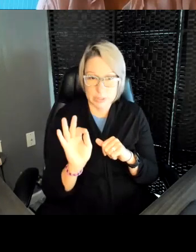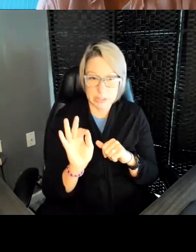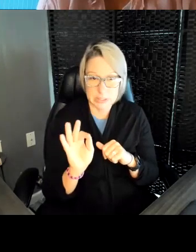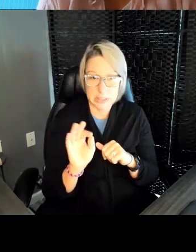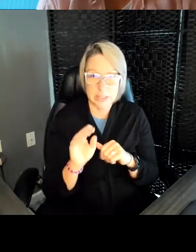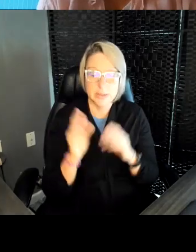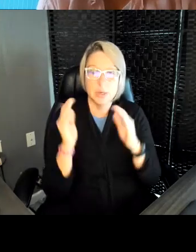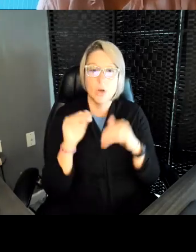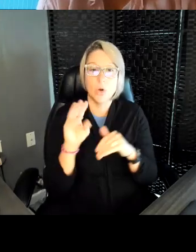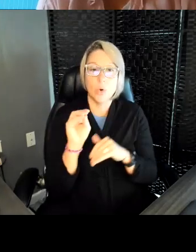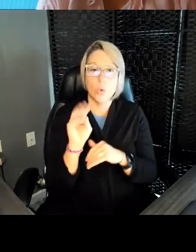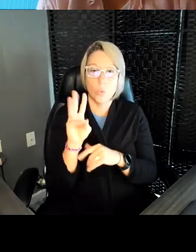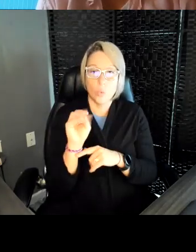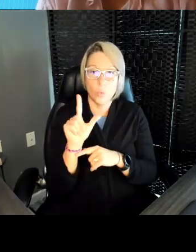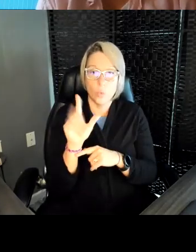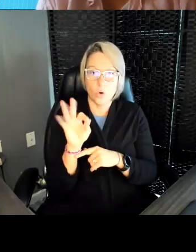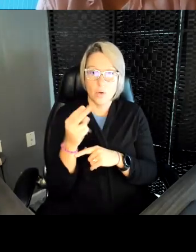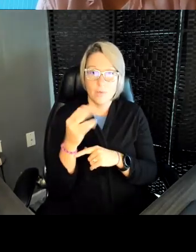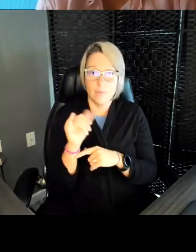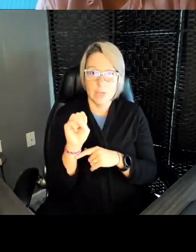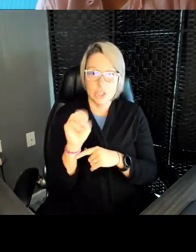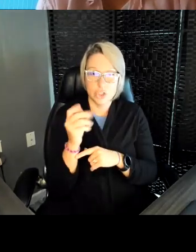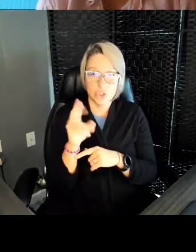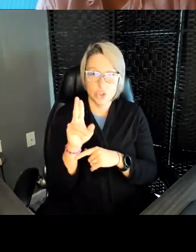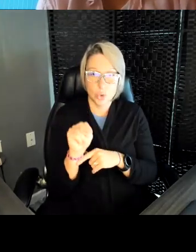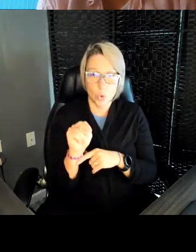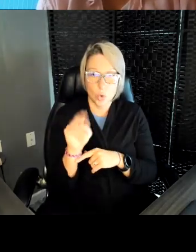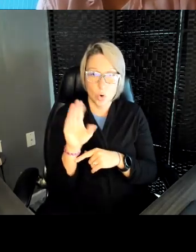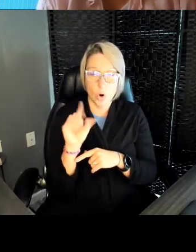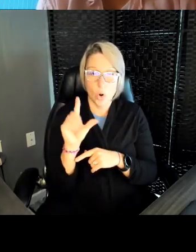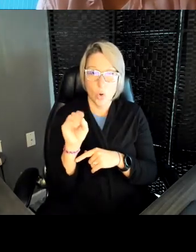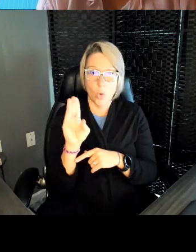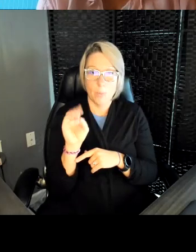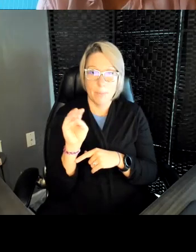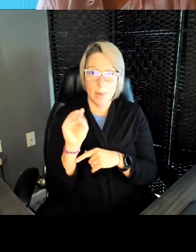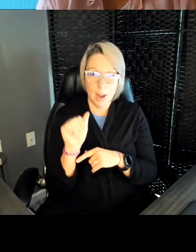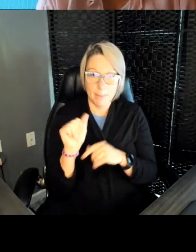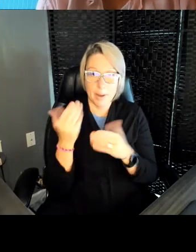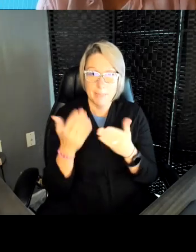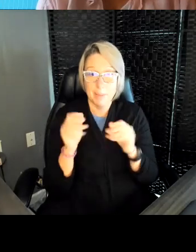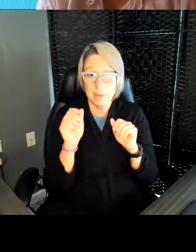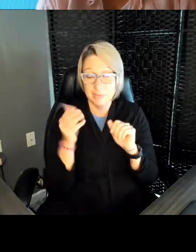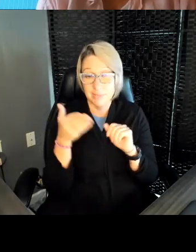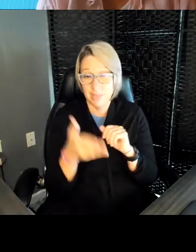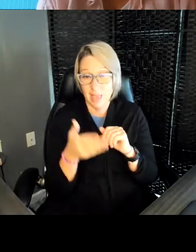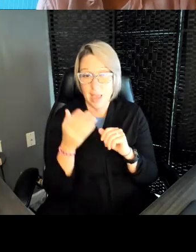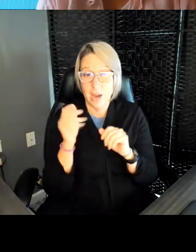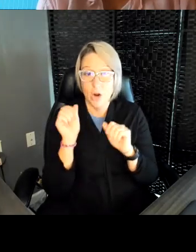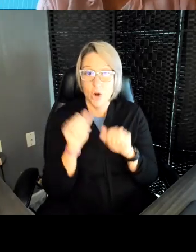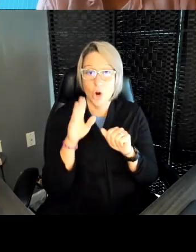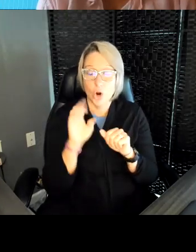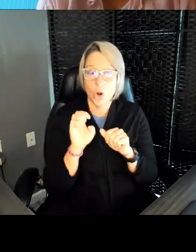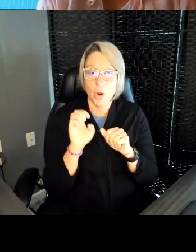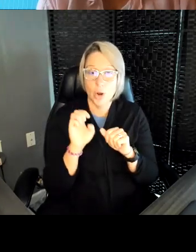Wolf Excellent. horn. Yep. Coloboma may be present for individuals. Possible low set malformed ears and hearing loss may